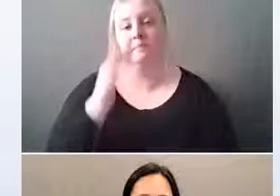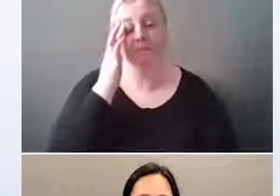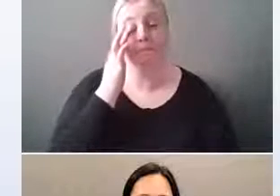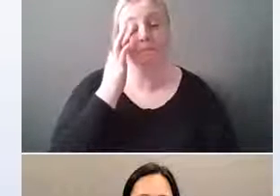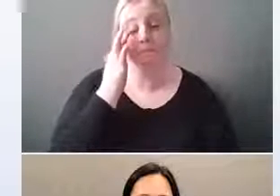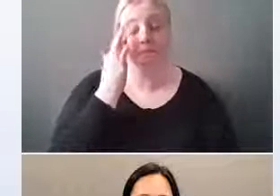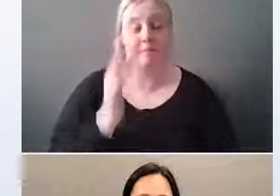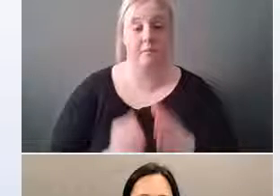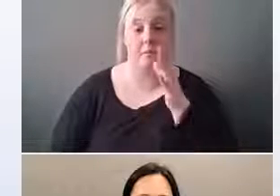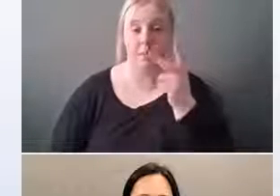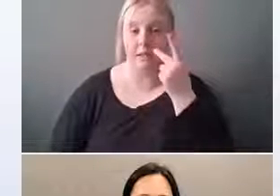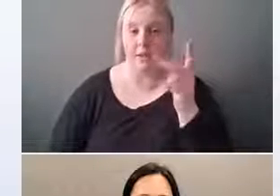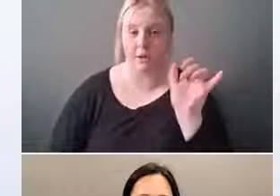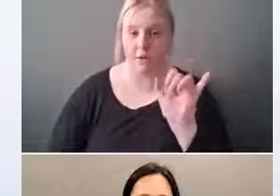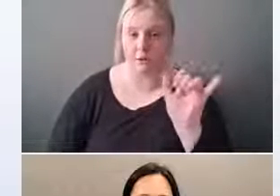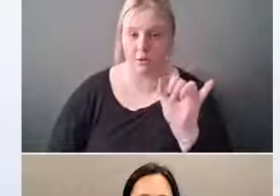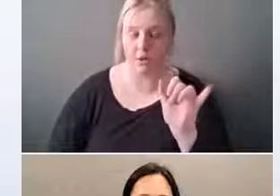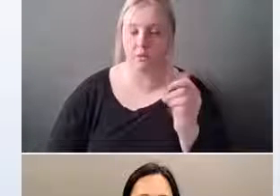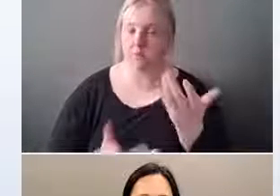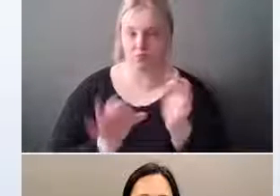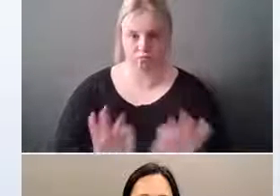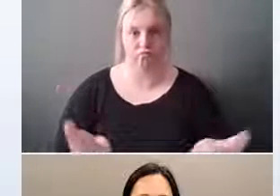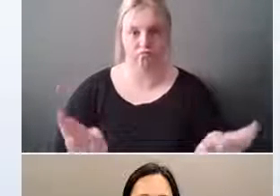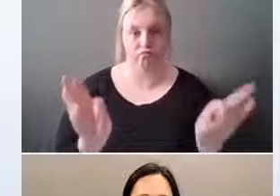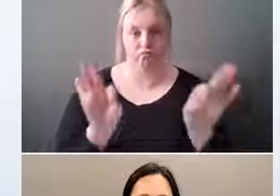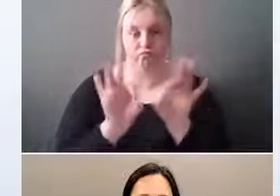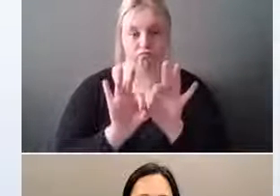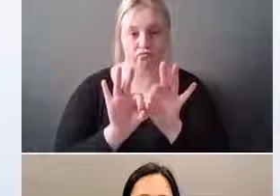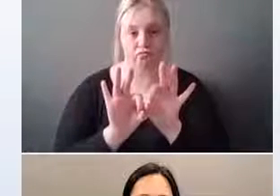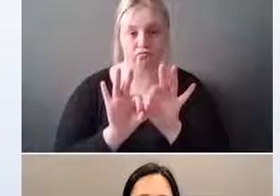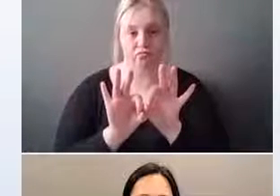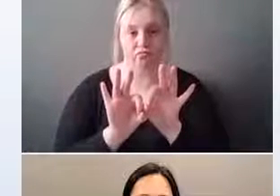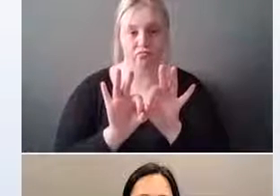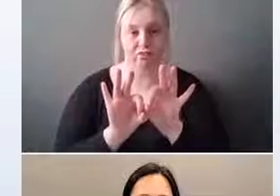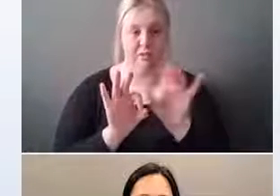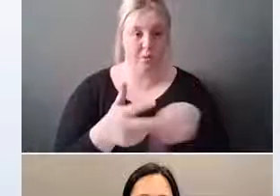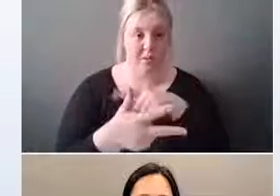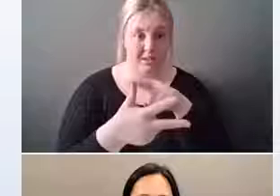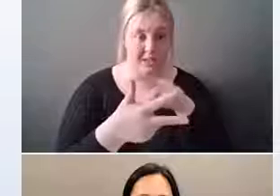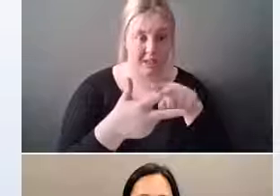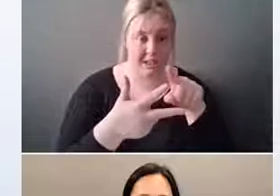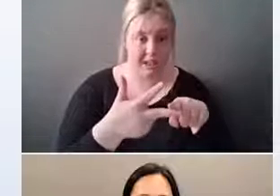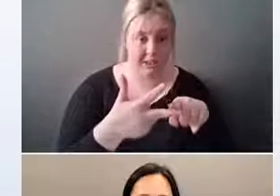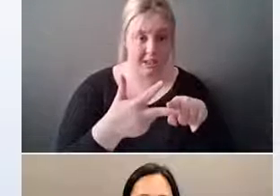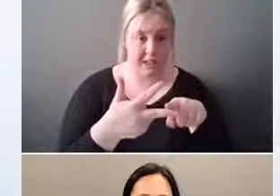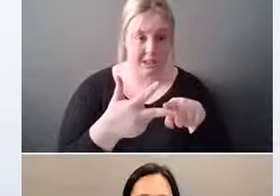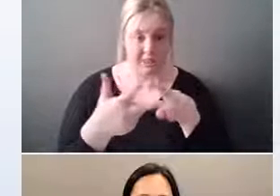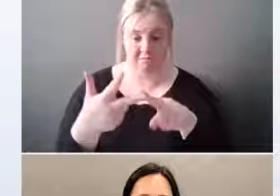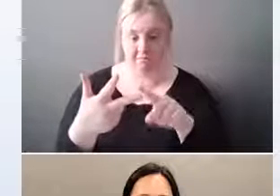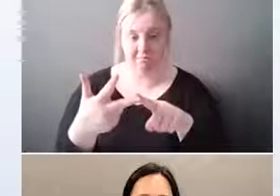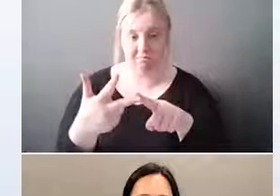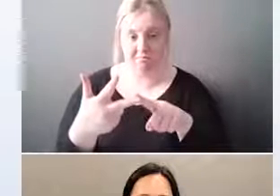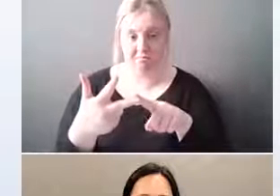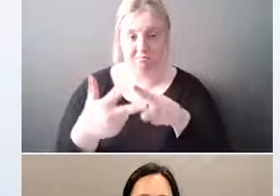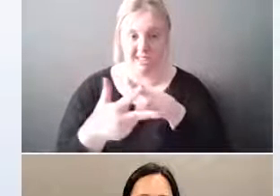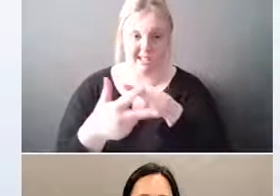notice as well, what's really important is that out of those people who reported that they engaged in bullying